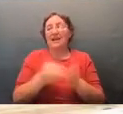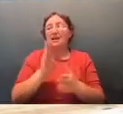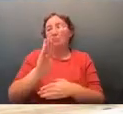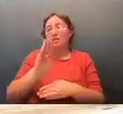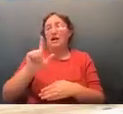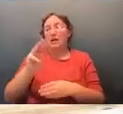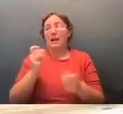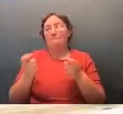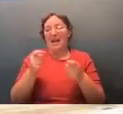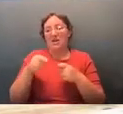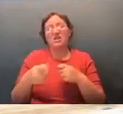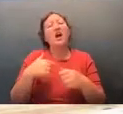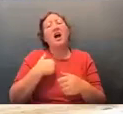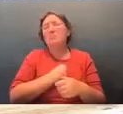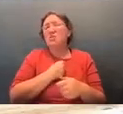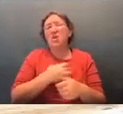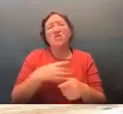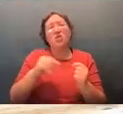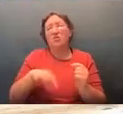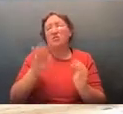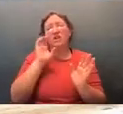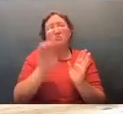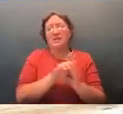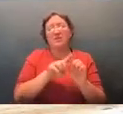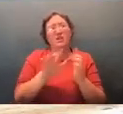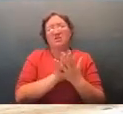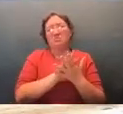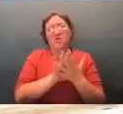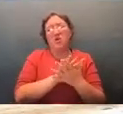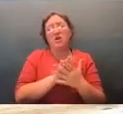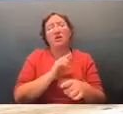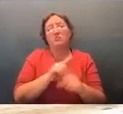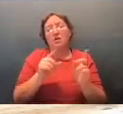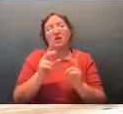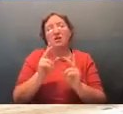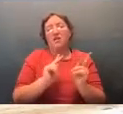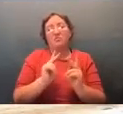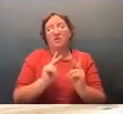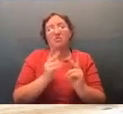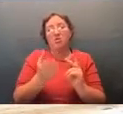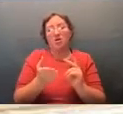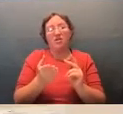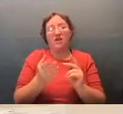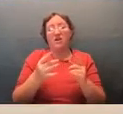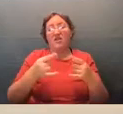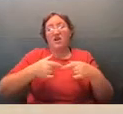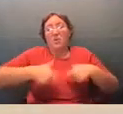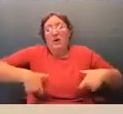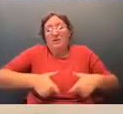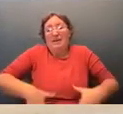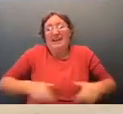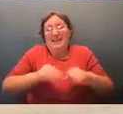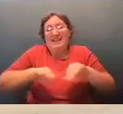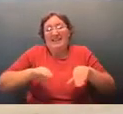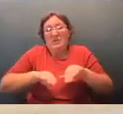find a picture. I'm sorry, it's so blurry, but there were just people in all of it, and they're in bikinis and bathing suits, and I don't know